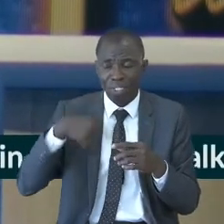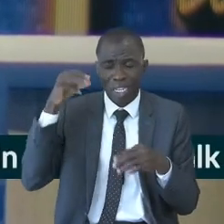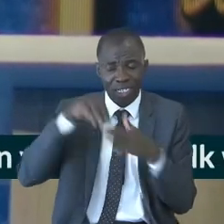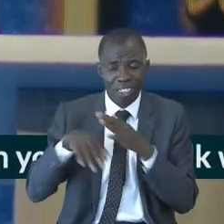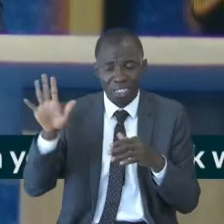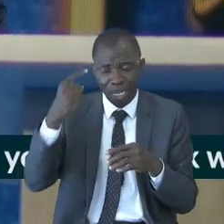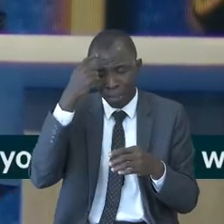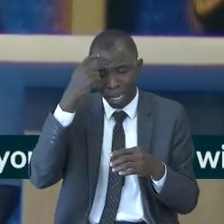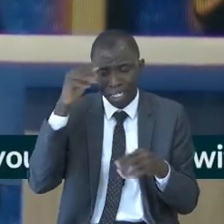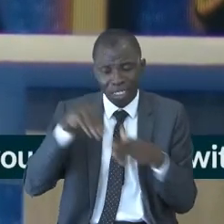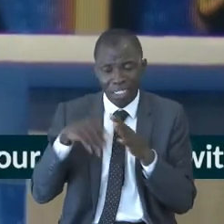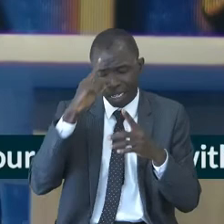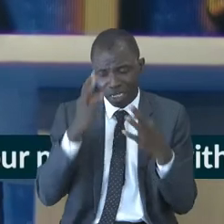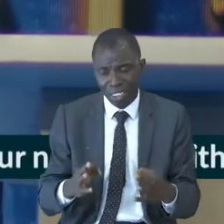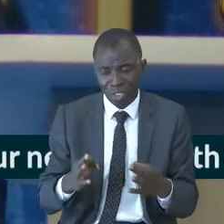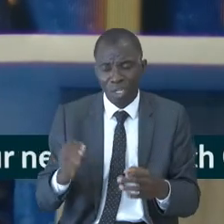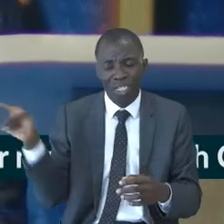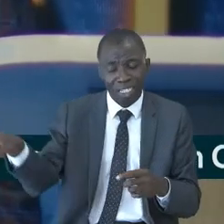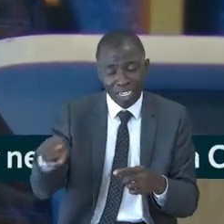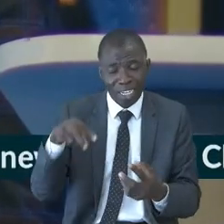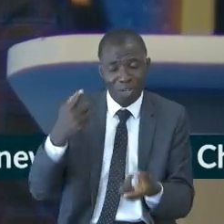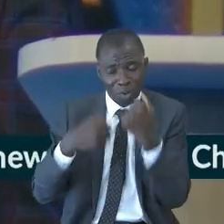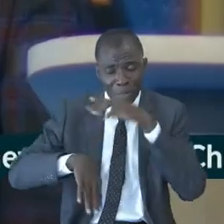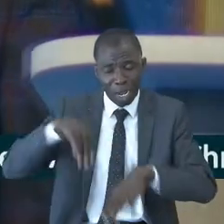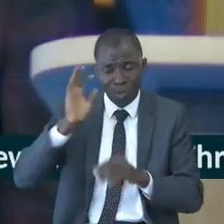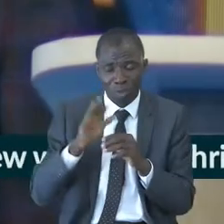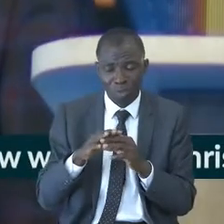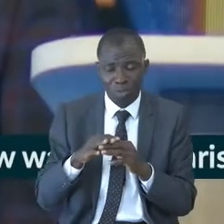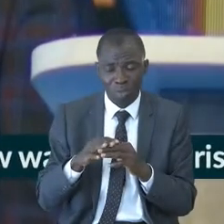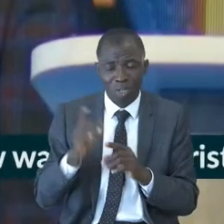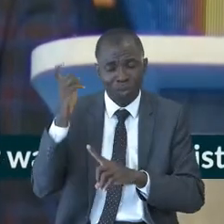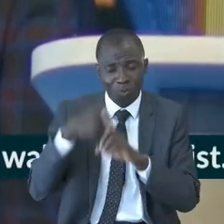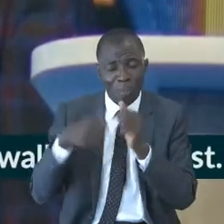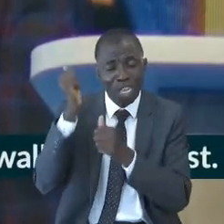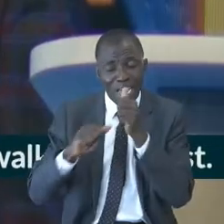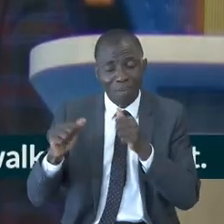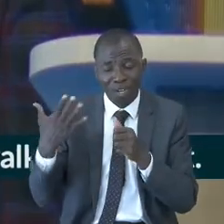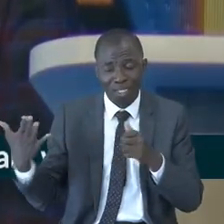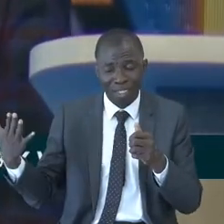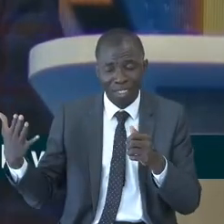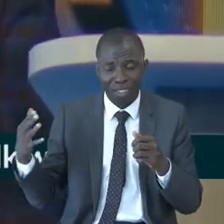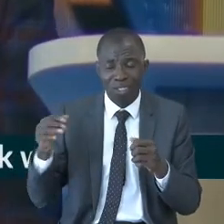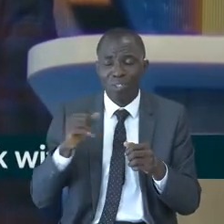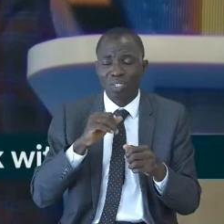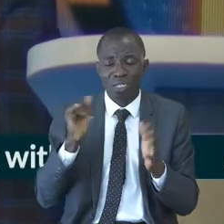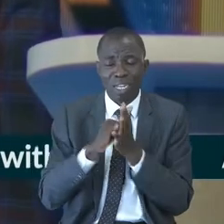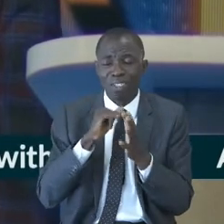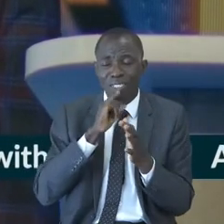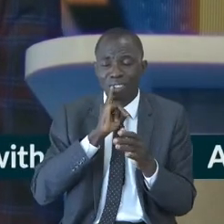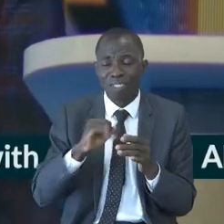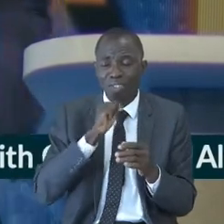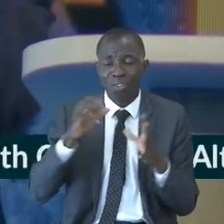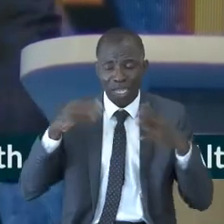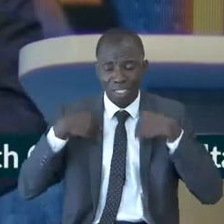in their decision, they come out of everything not acceptable unto